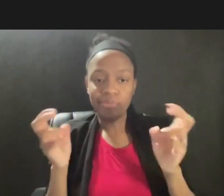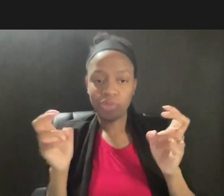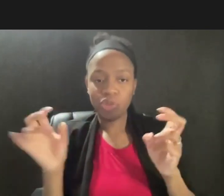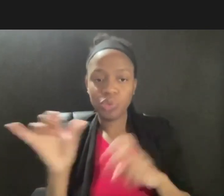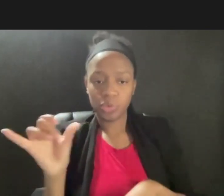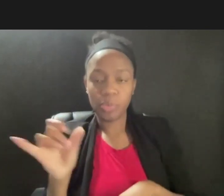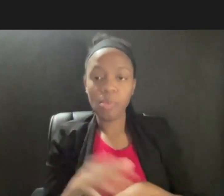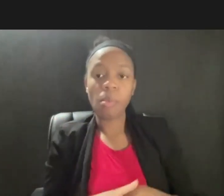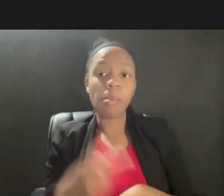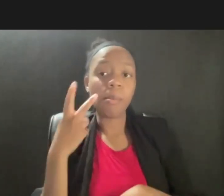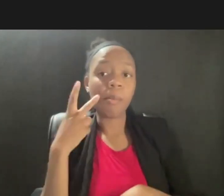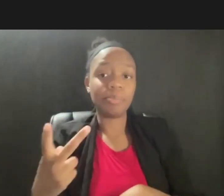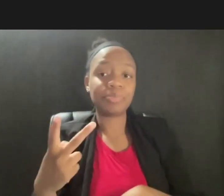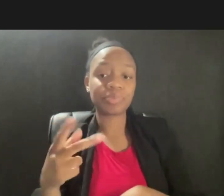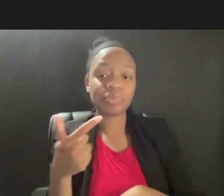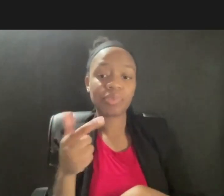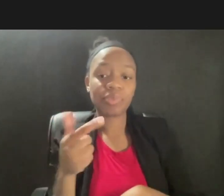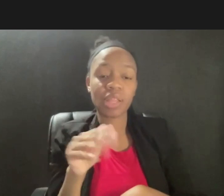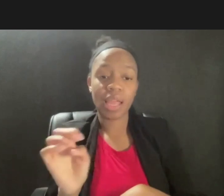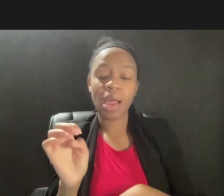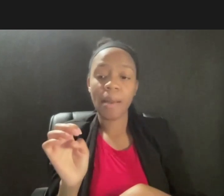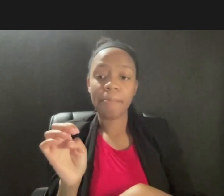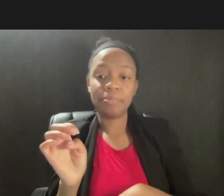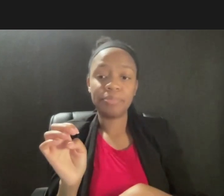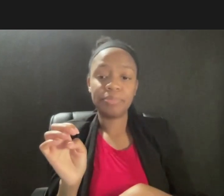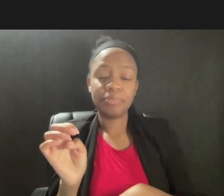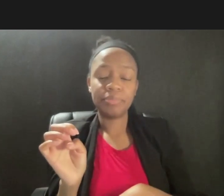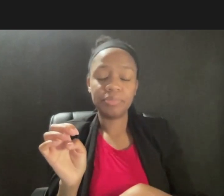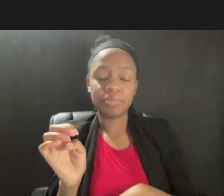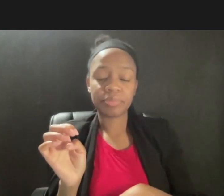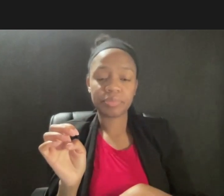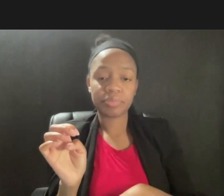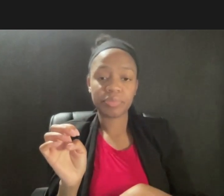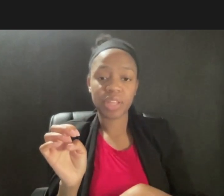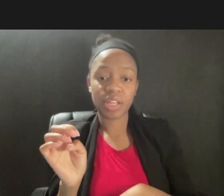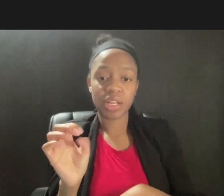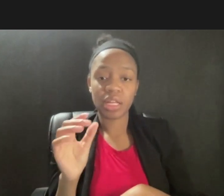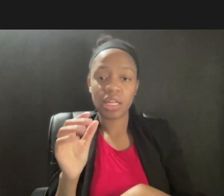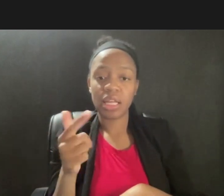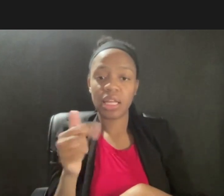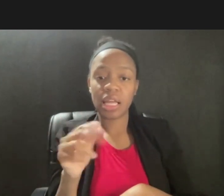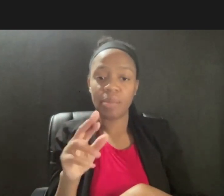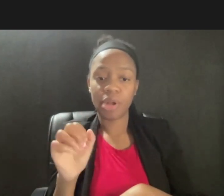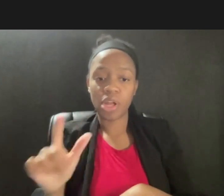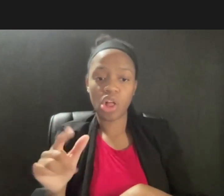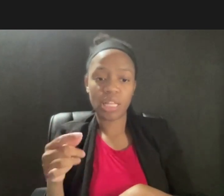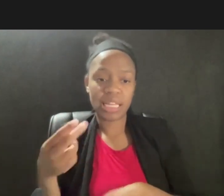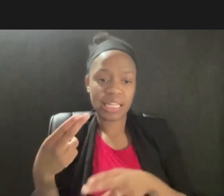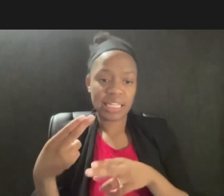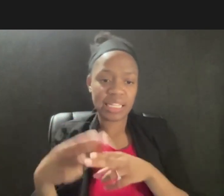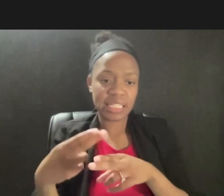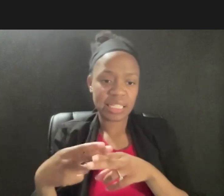chat that Gabriel, one of Gabriel's chronic health conditions is named there. One of the things